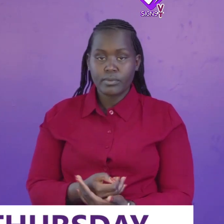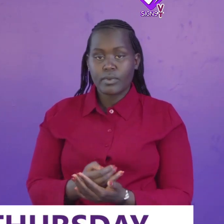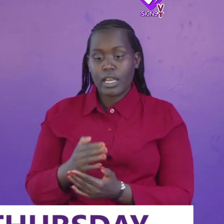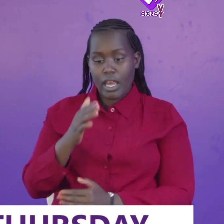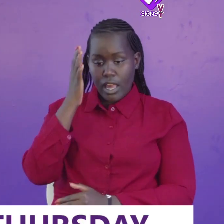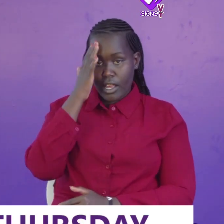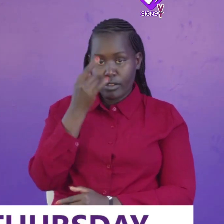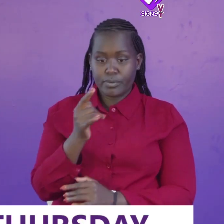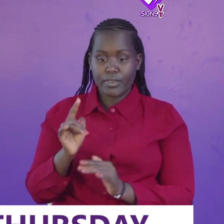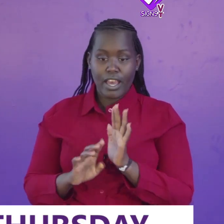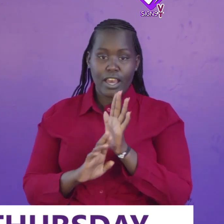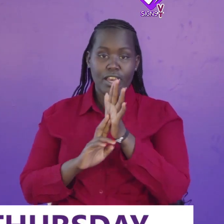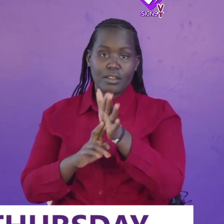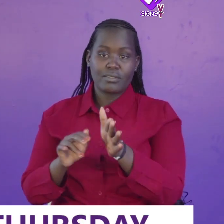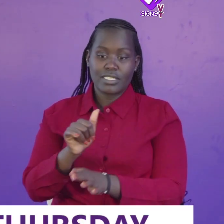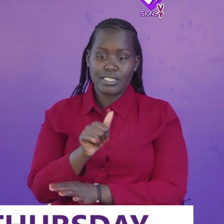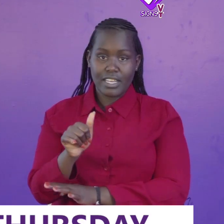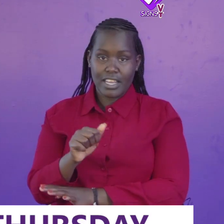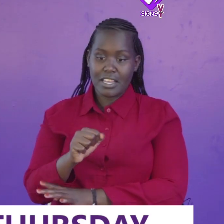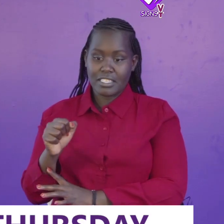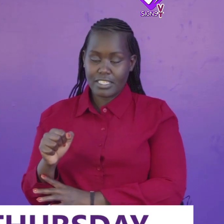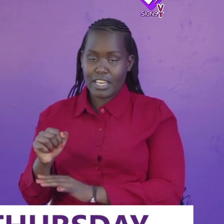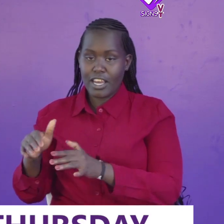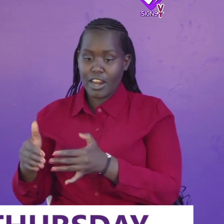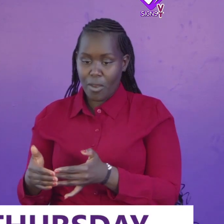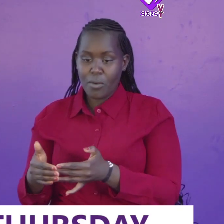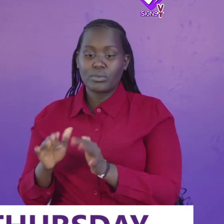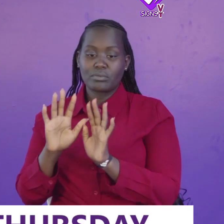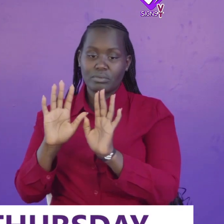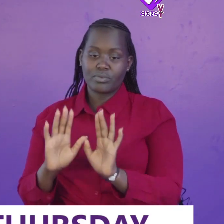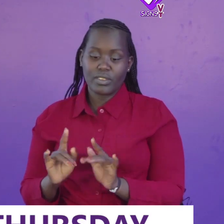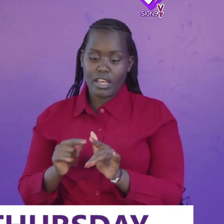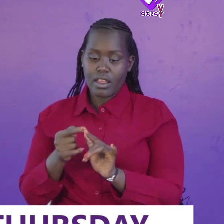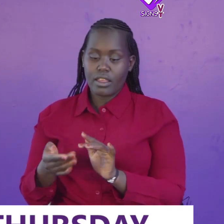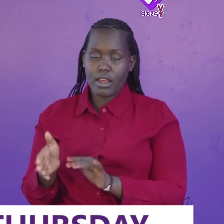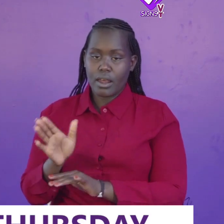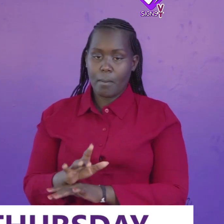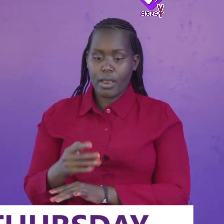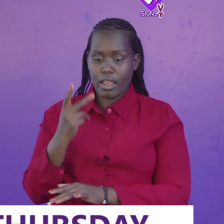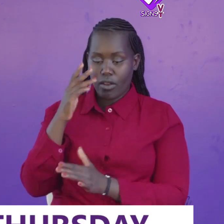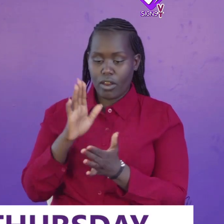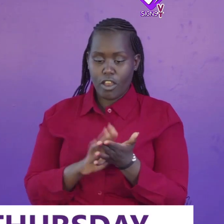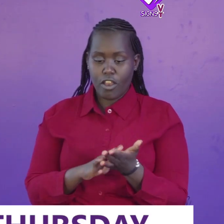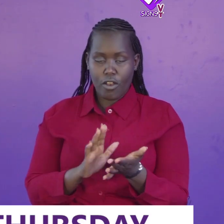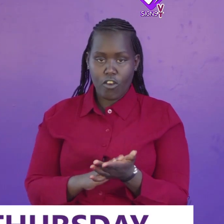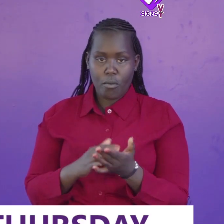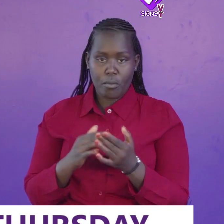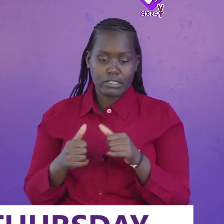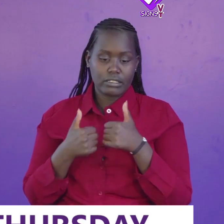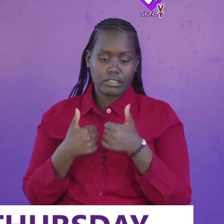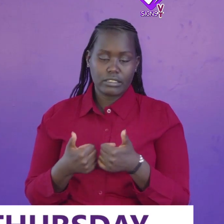pia anawakilisha the other side vile inafaa. So tumerudi hapa na naona comment section inalipuka